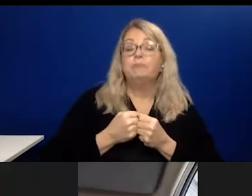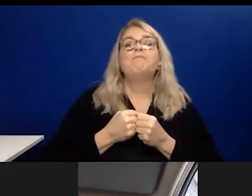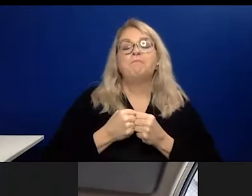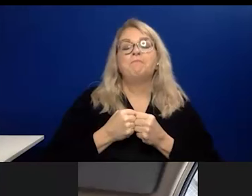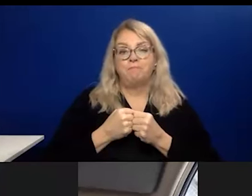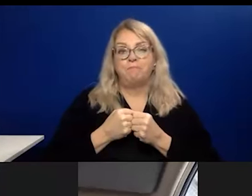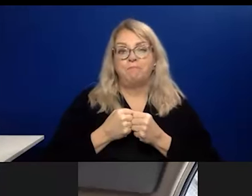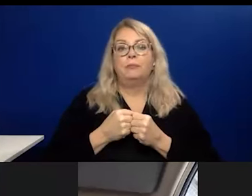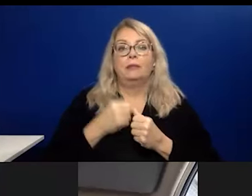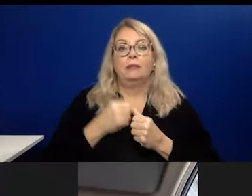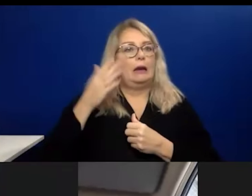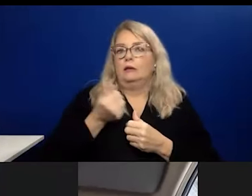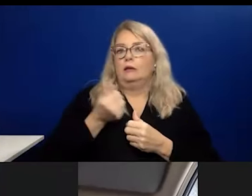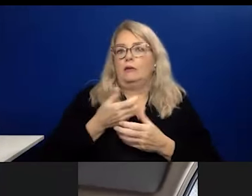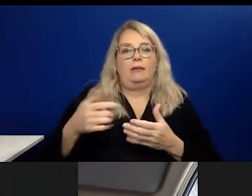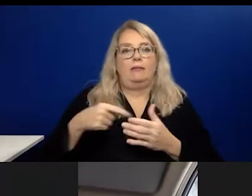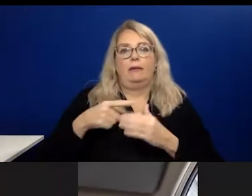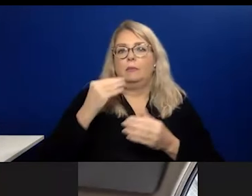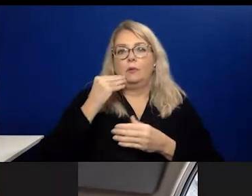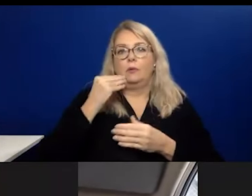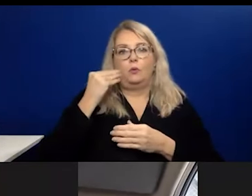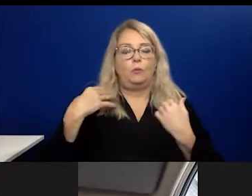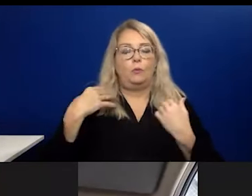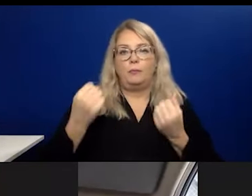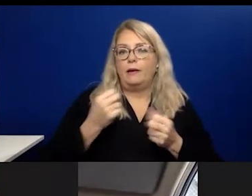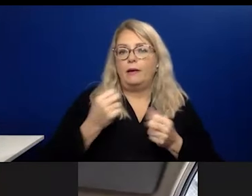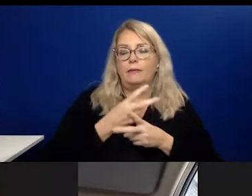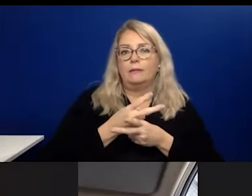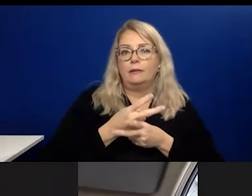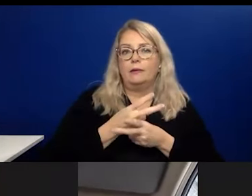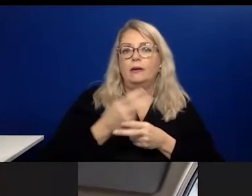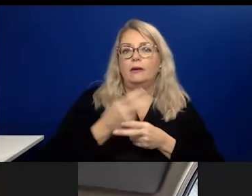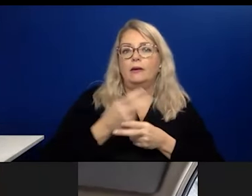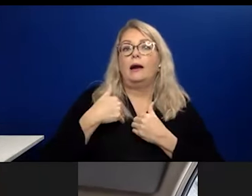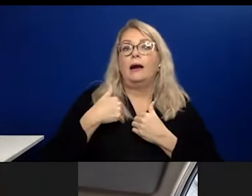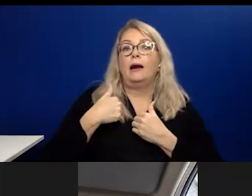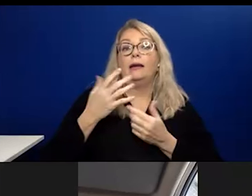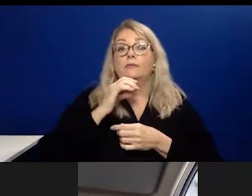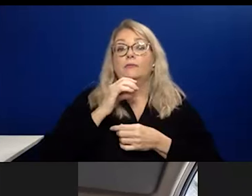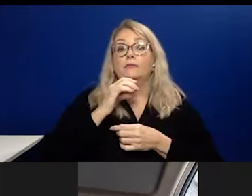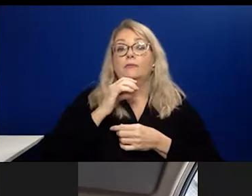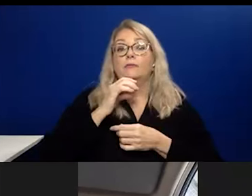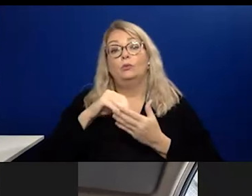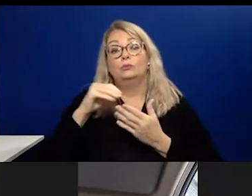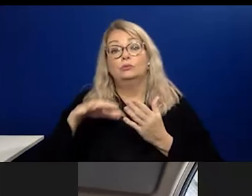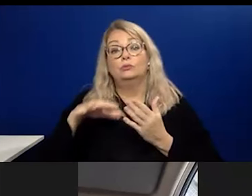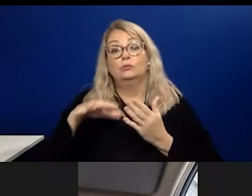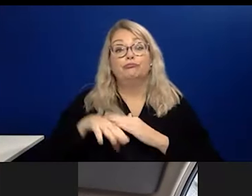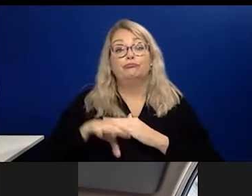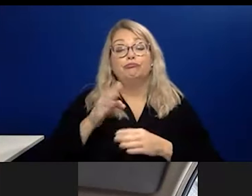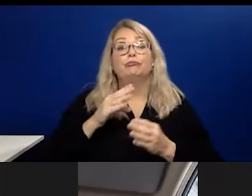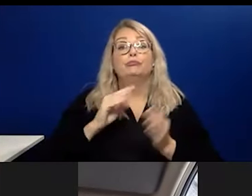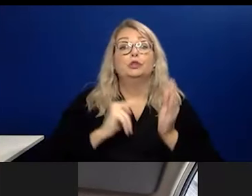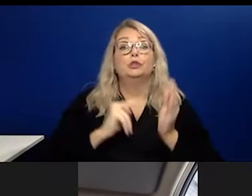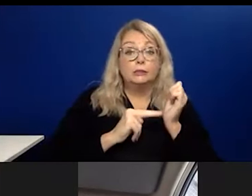anything about home health care nursing. I have a former student who went into nursing, and she became a home health